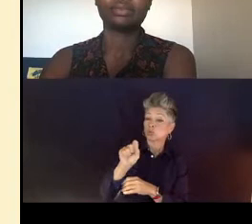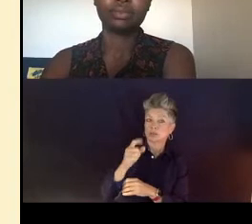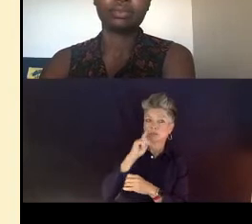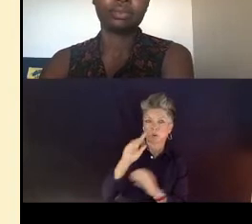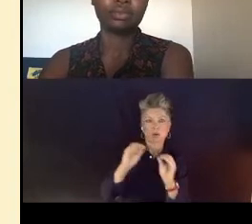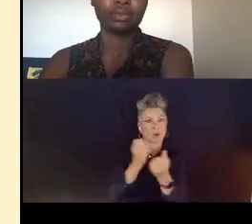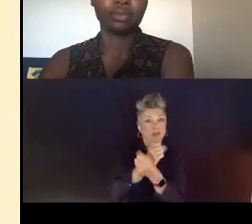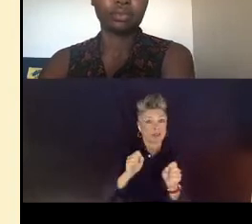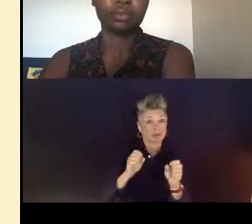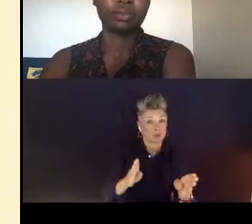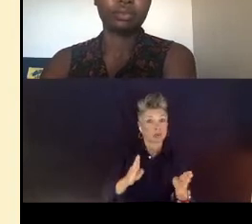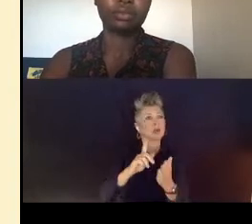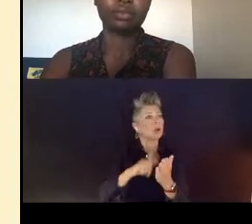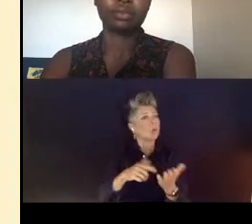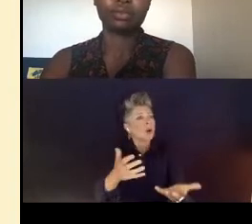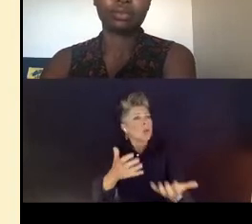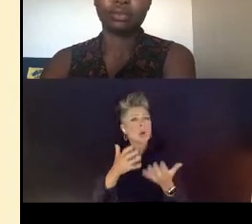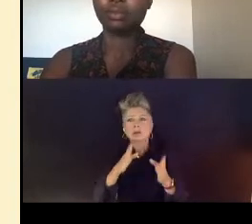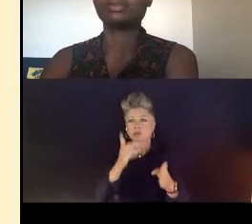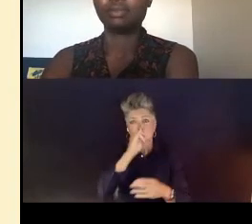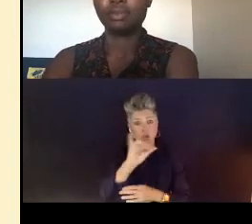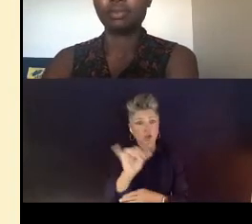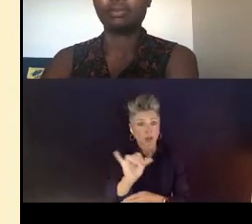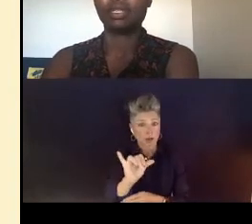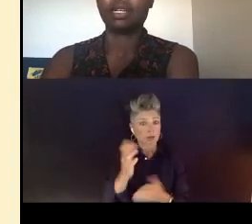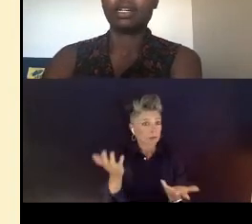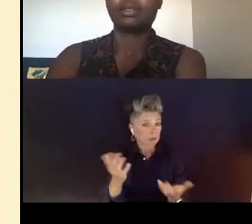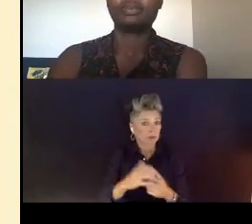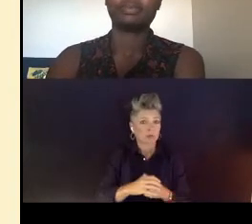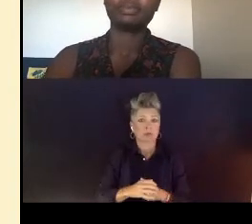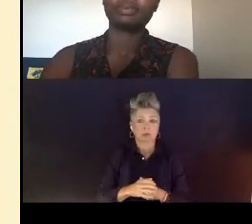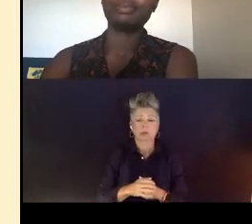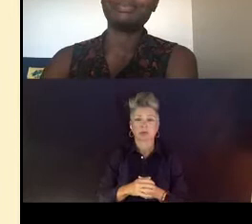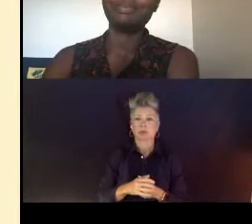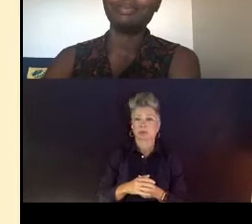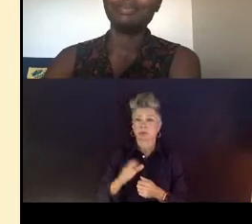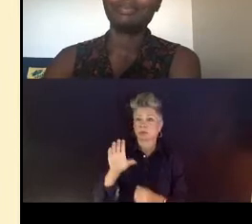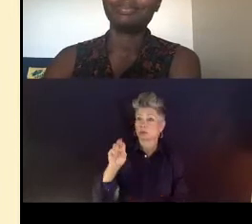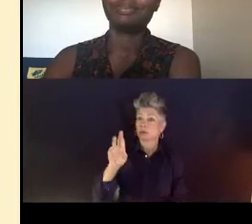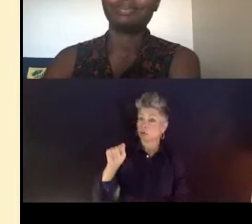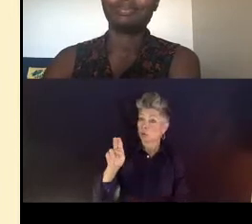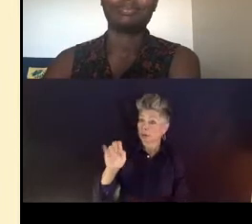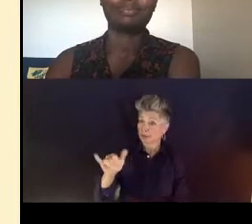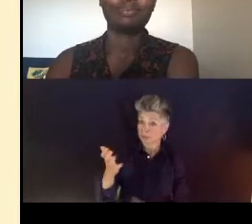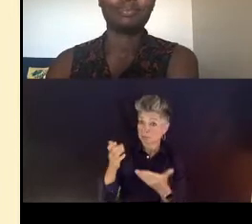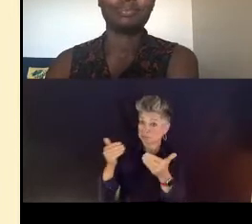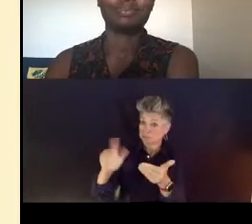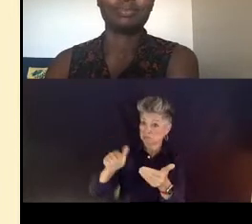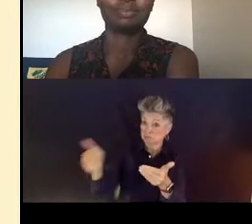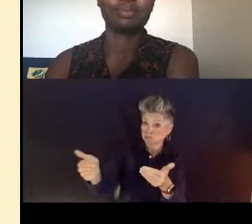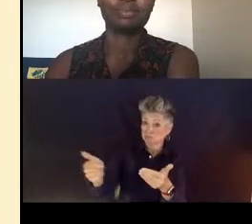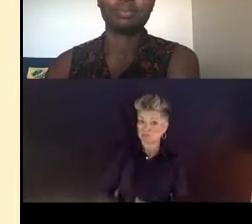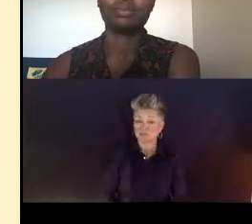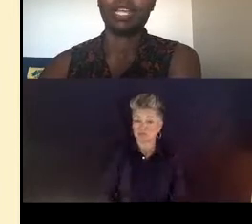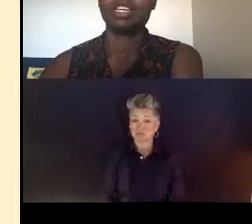want our streets to look like in our communities. And so I'm going to let Courtney go ahead and start this portion of the